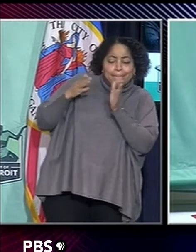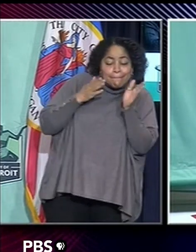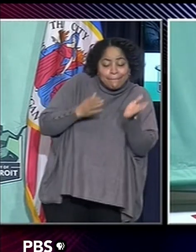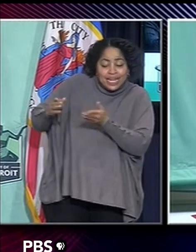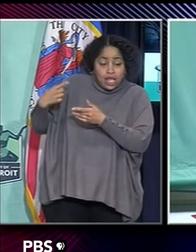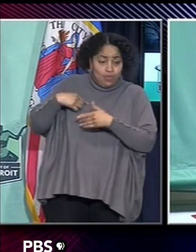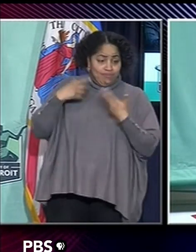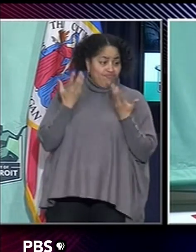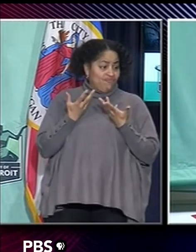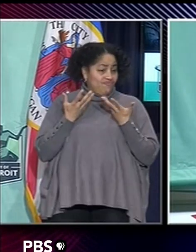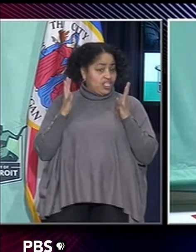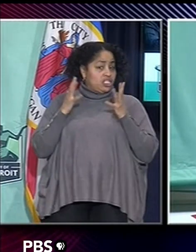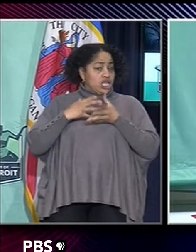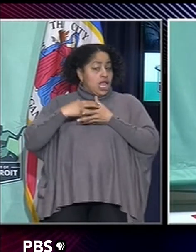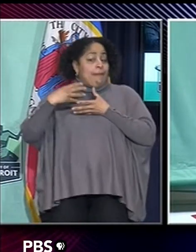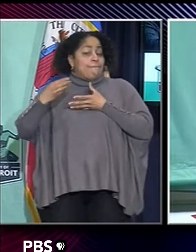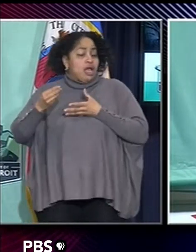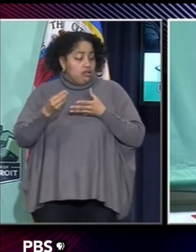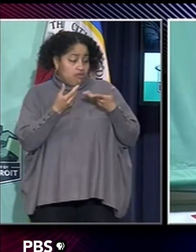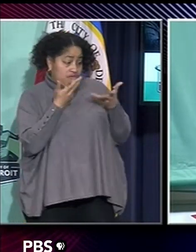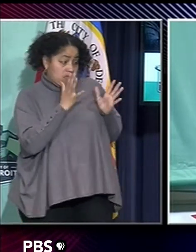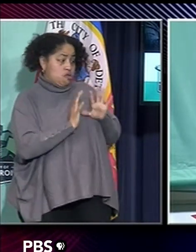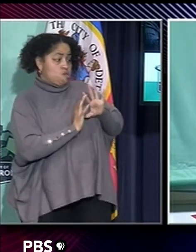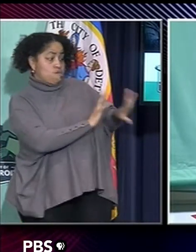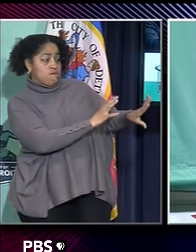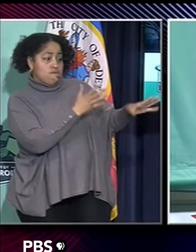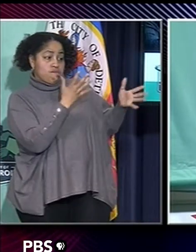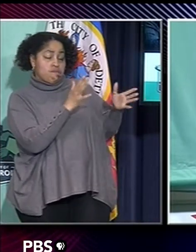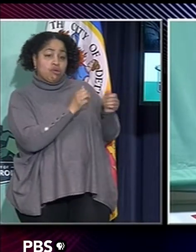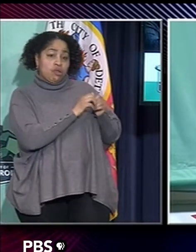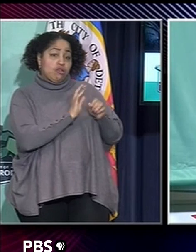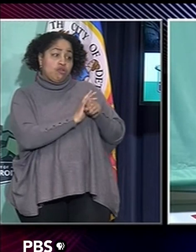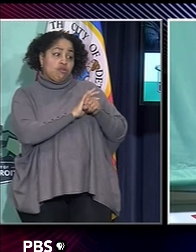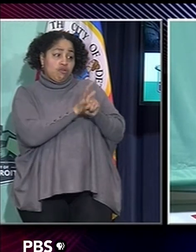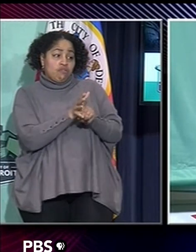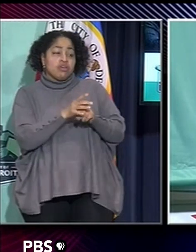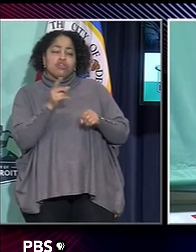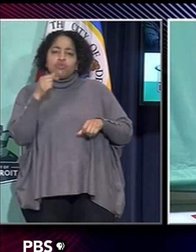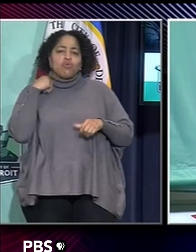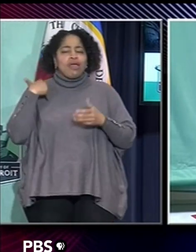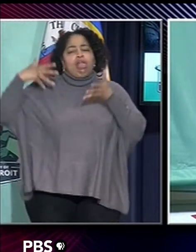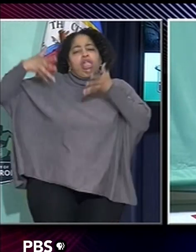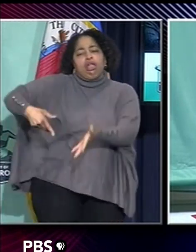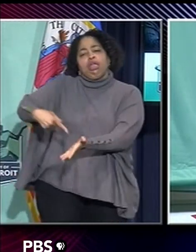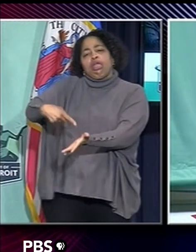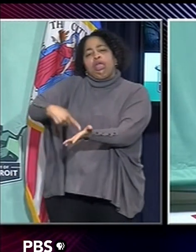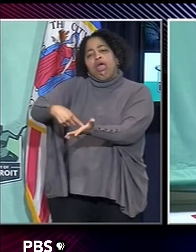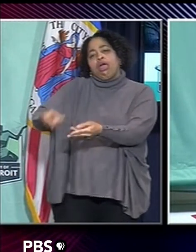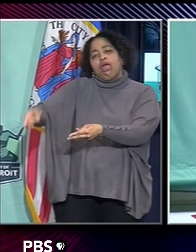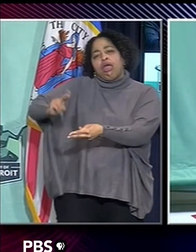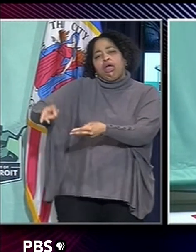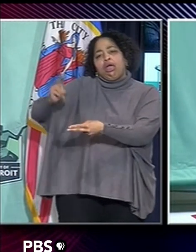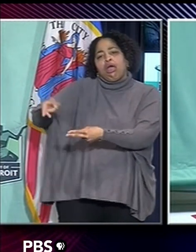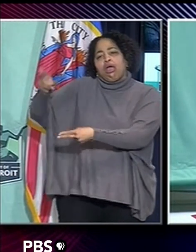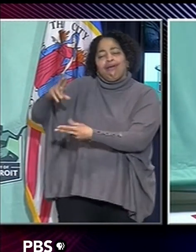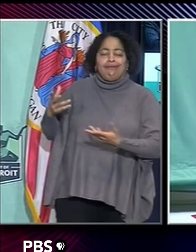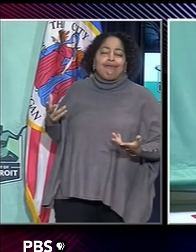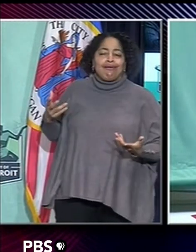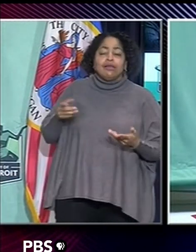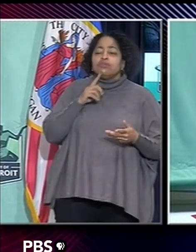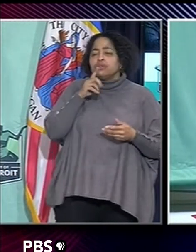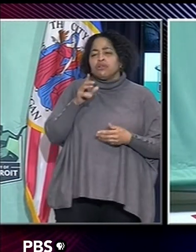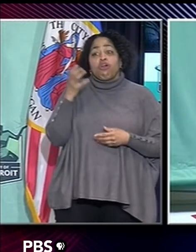out of this, you don't have a big arrearage that has built up. It's an extraordinary opportunity.